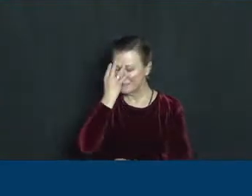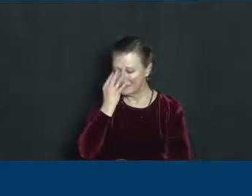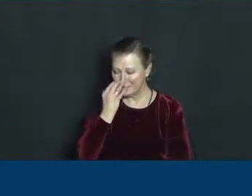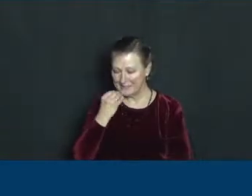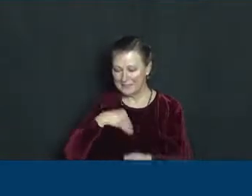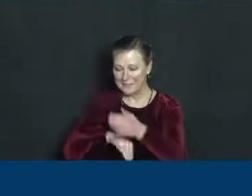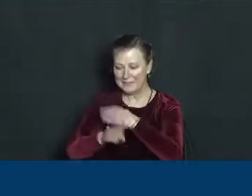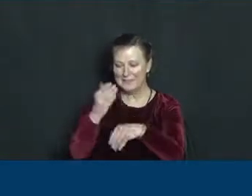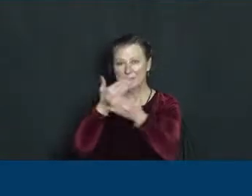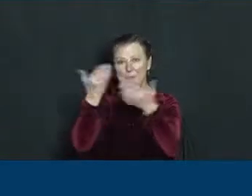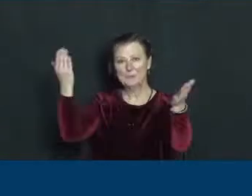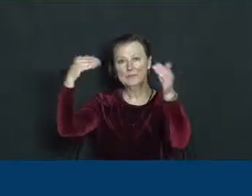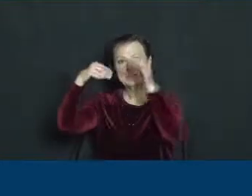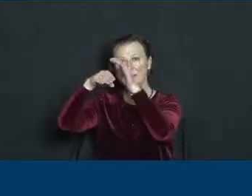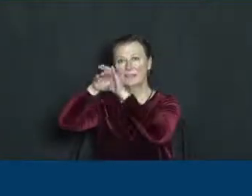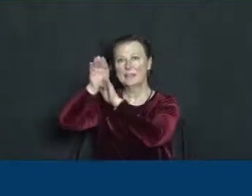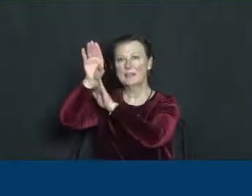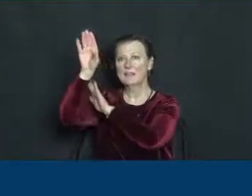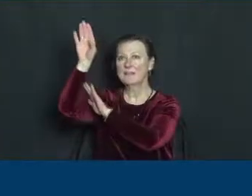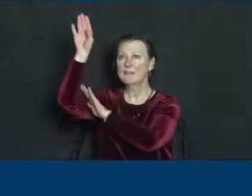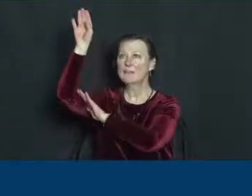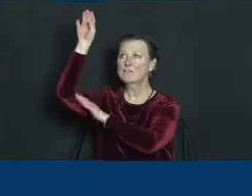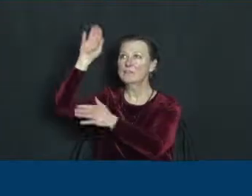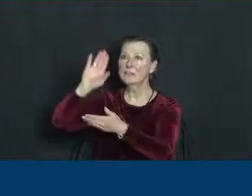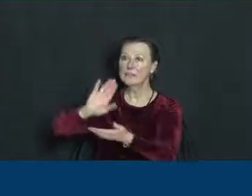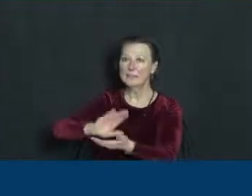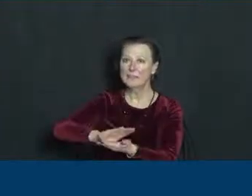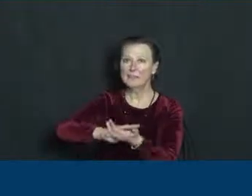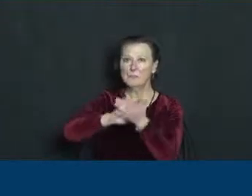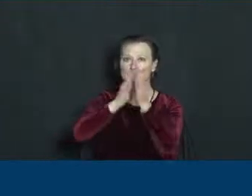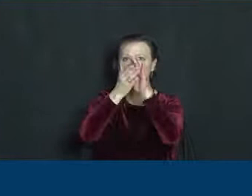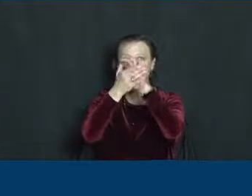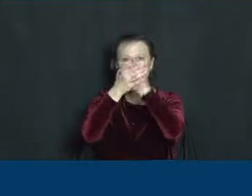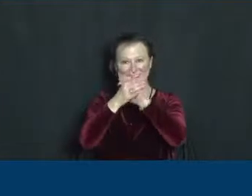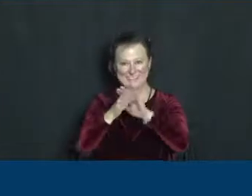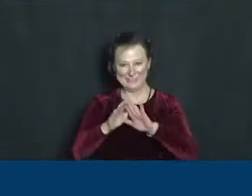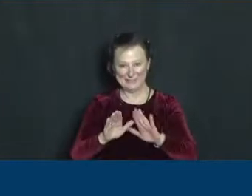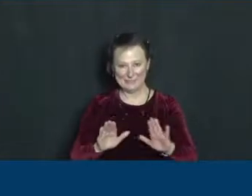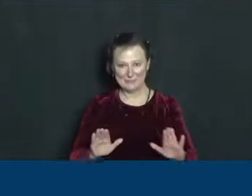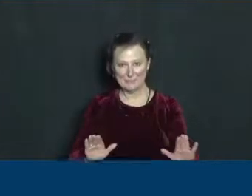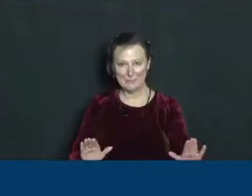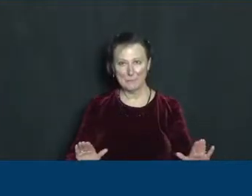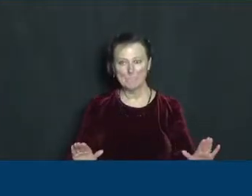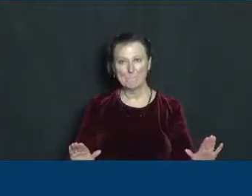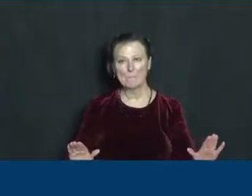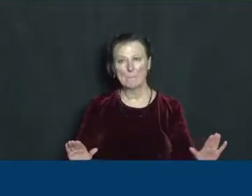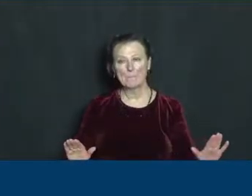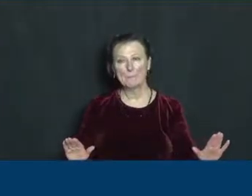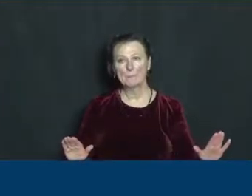peace, sleep in heavenly peace.